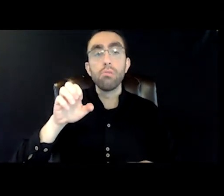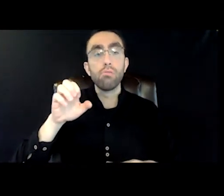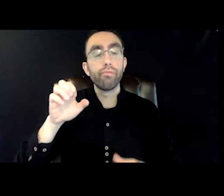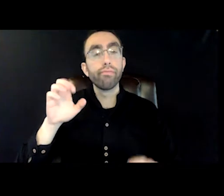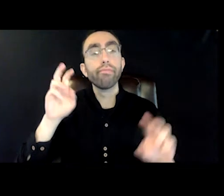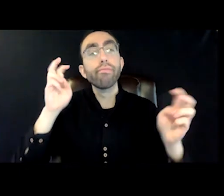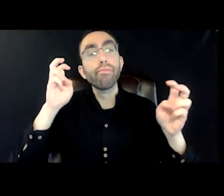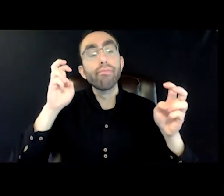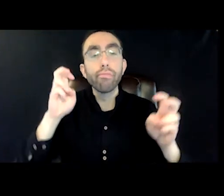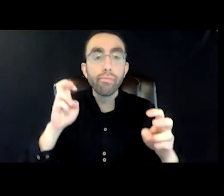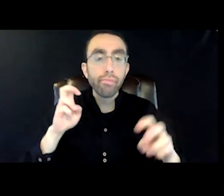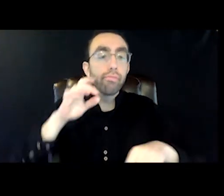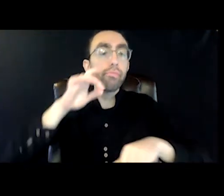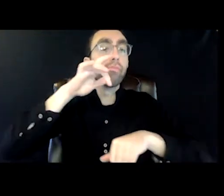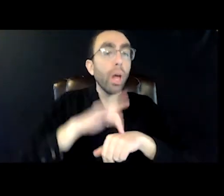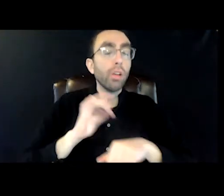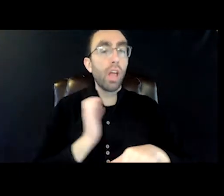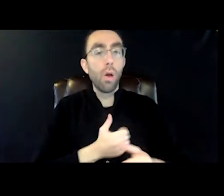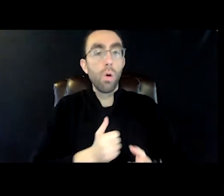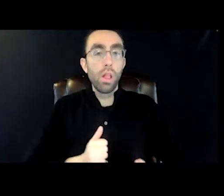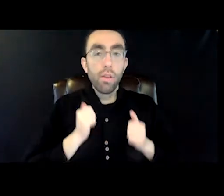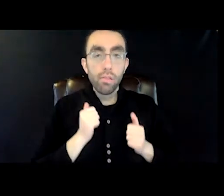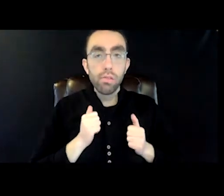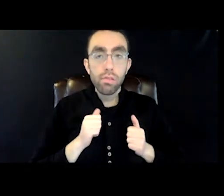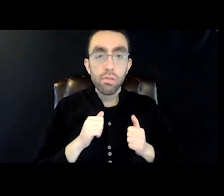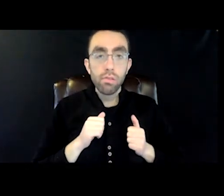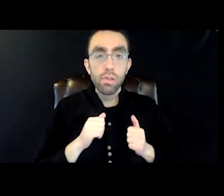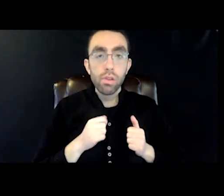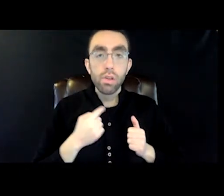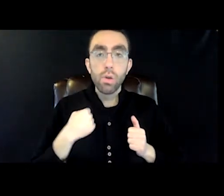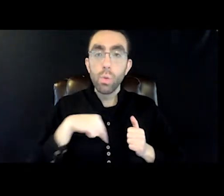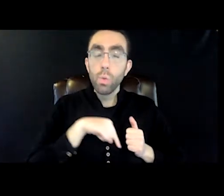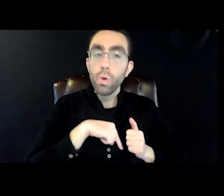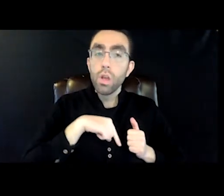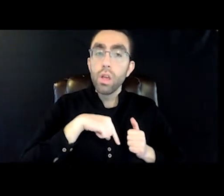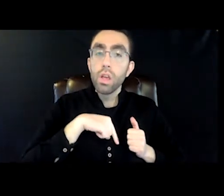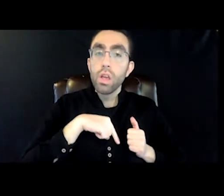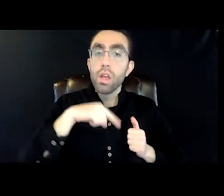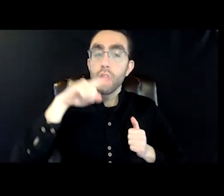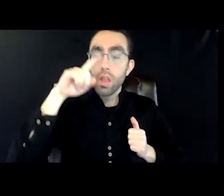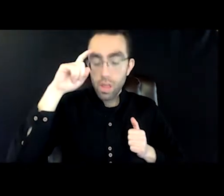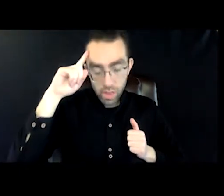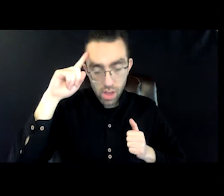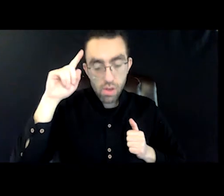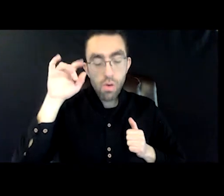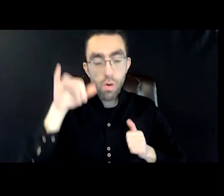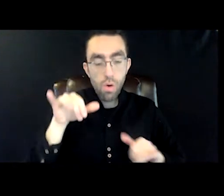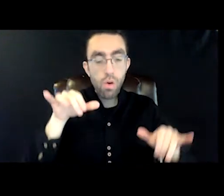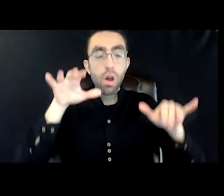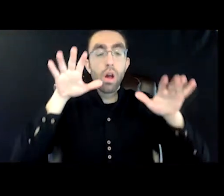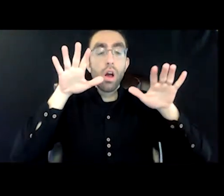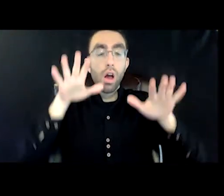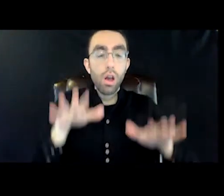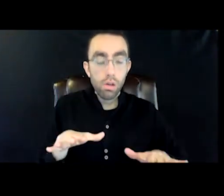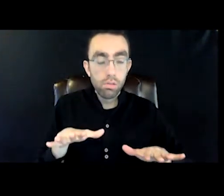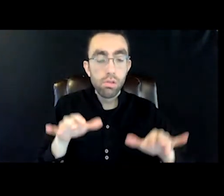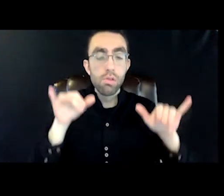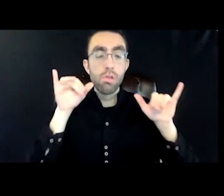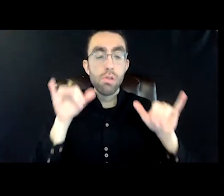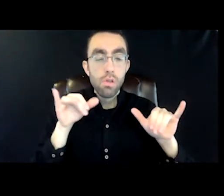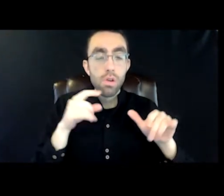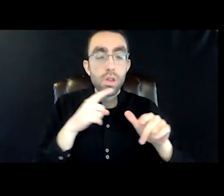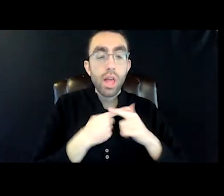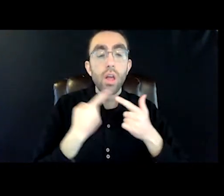I think that helps us move from a more grounded place and from a place of solidarity. And I think that the beauty